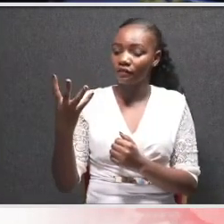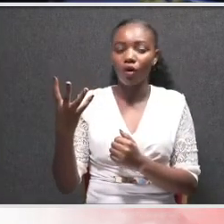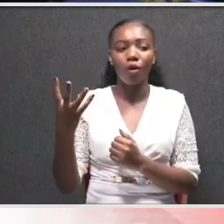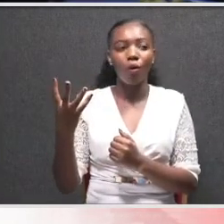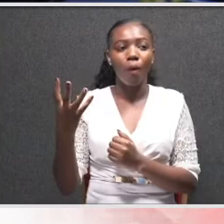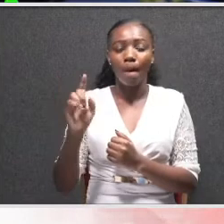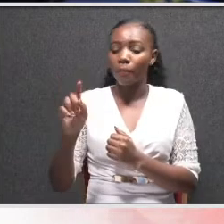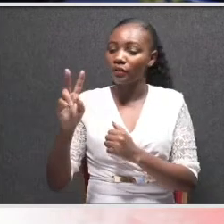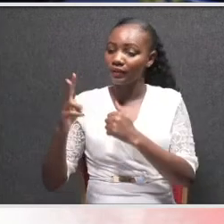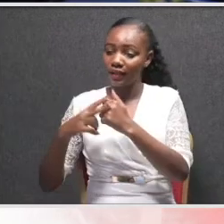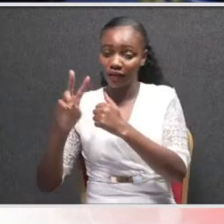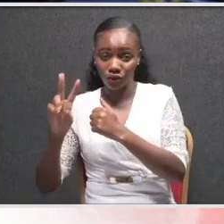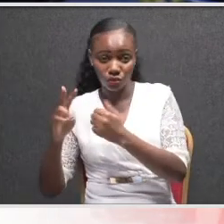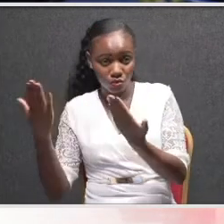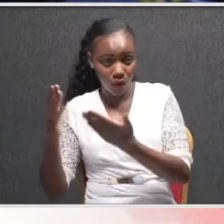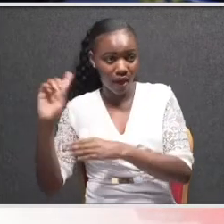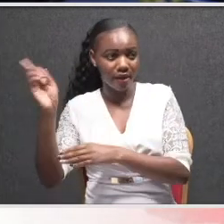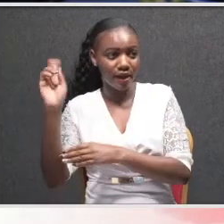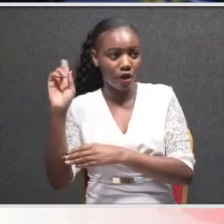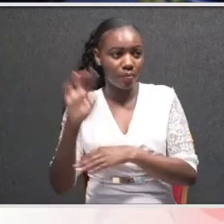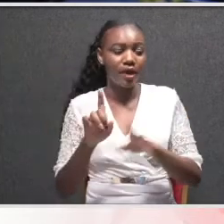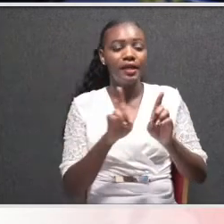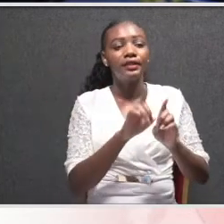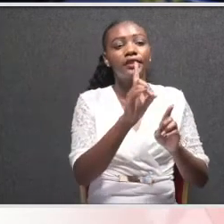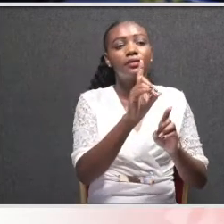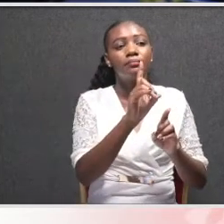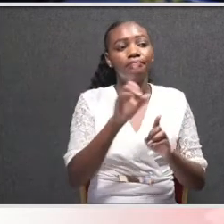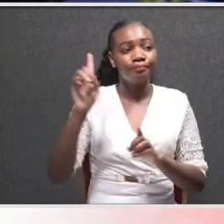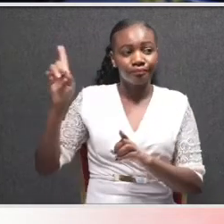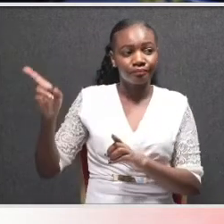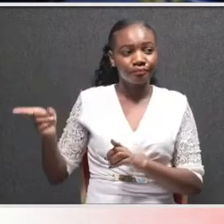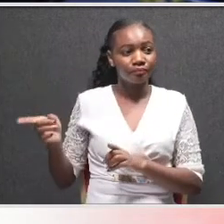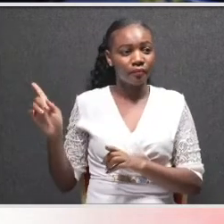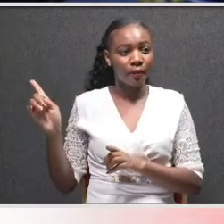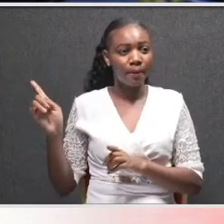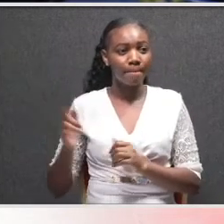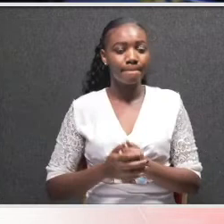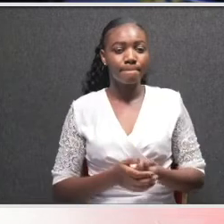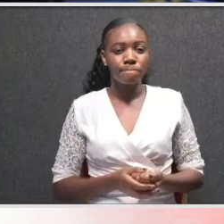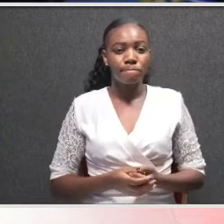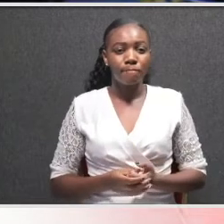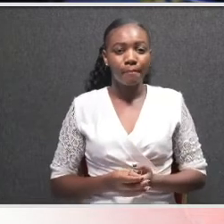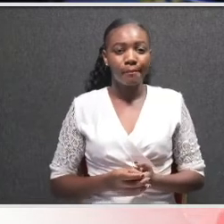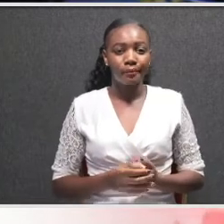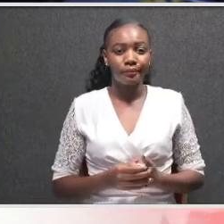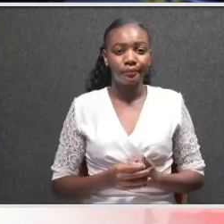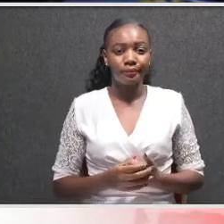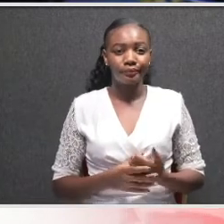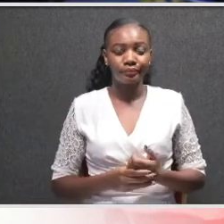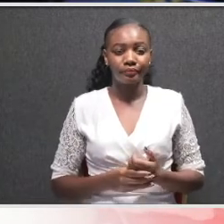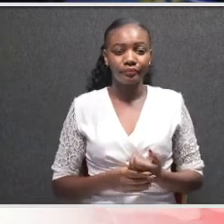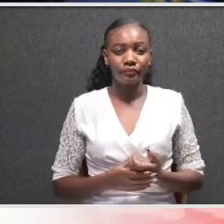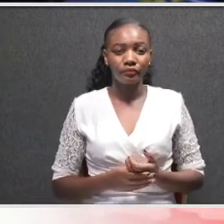cents per litre in Nairobi, while diesel is retailing at 115 shillings and 60 cents in Nairobi,